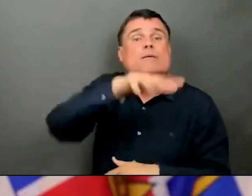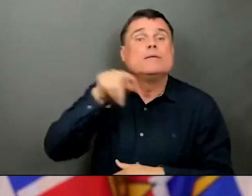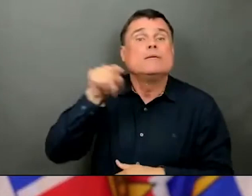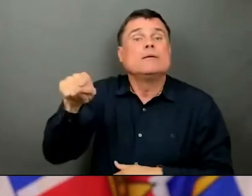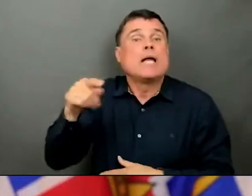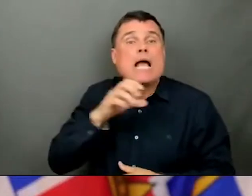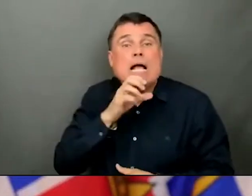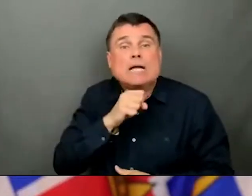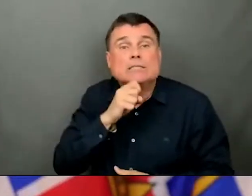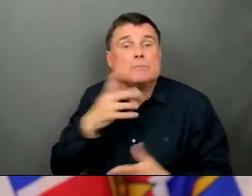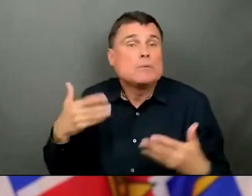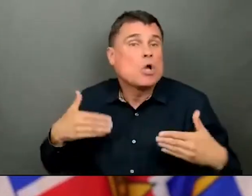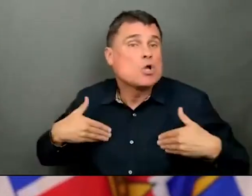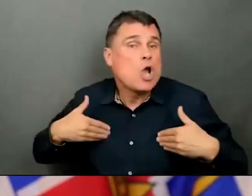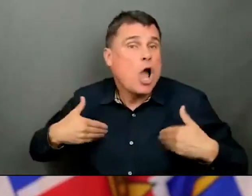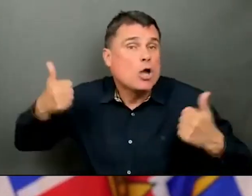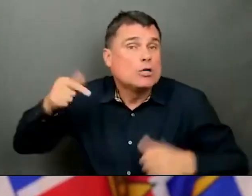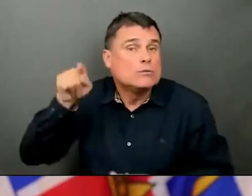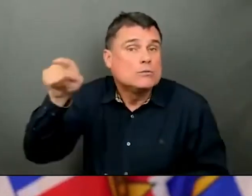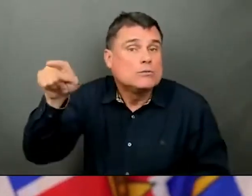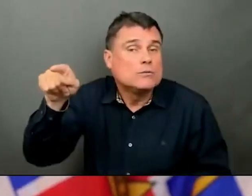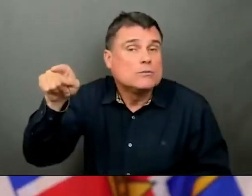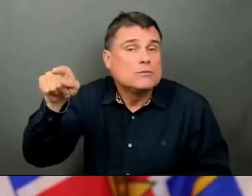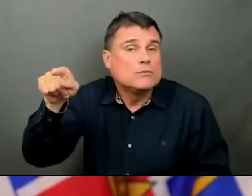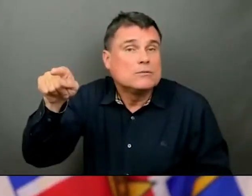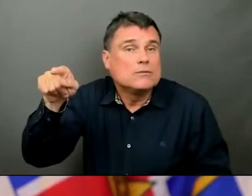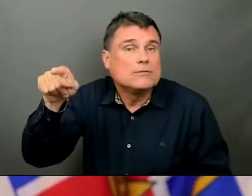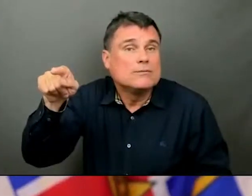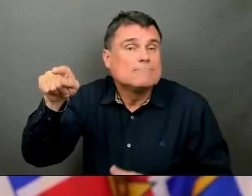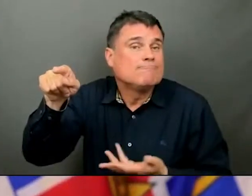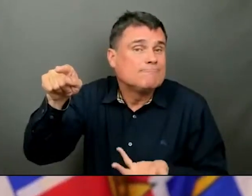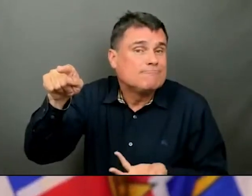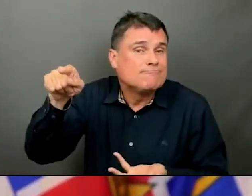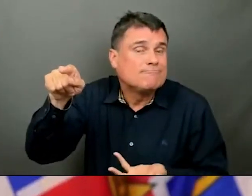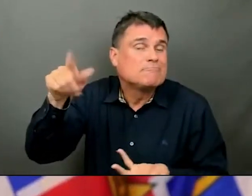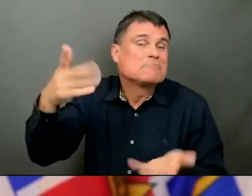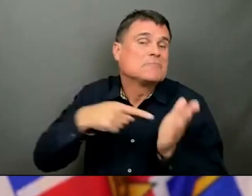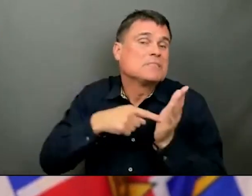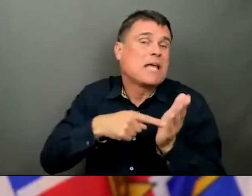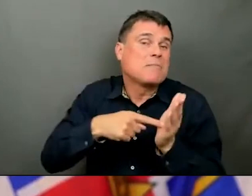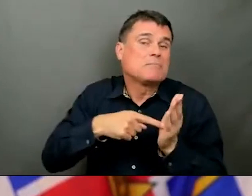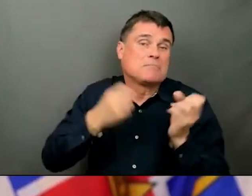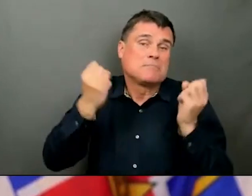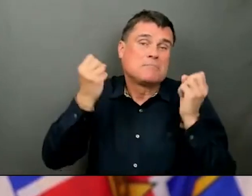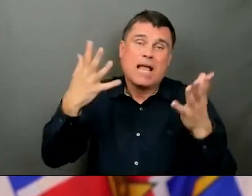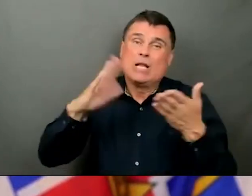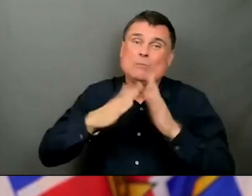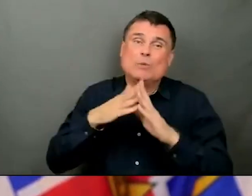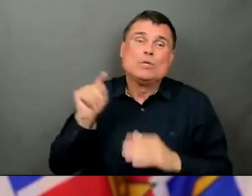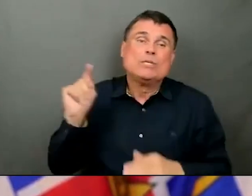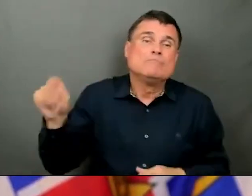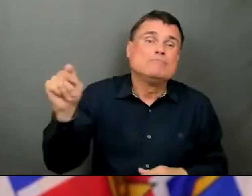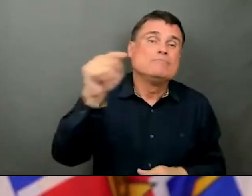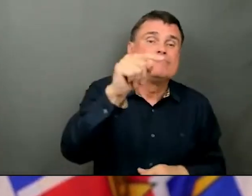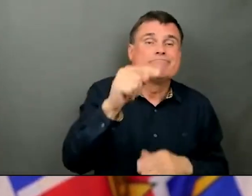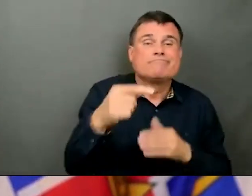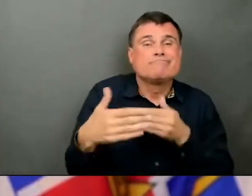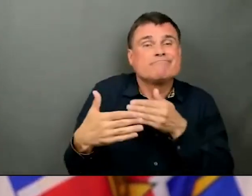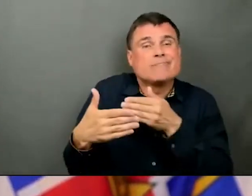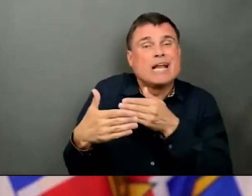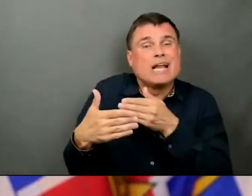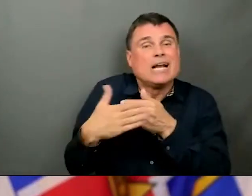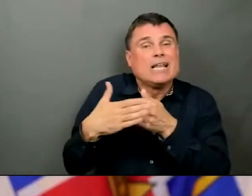is much lower, so there's a lot of younger people, and that's the case in many communities in and around Surrey,